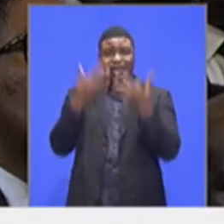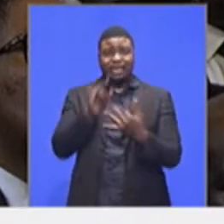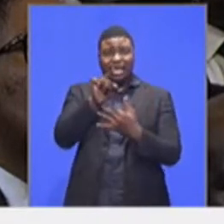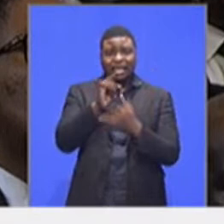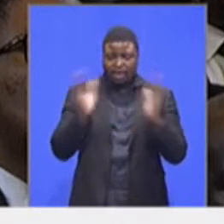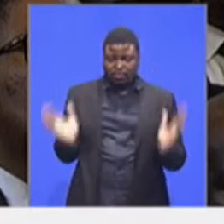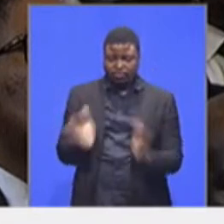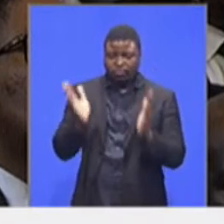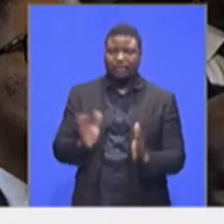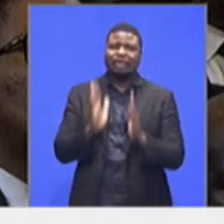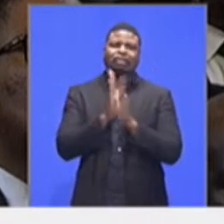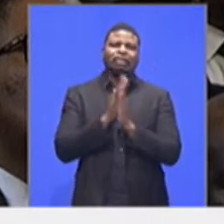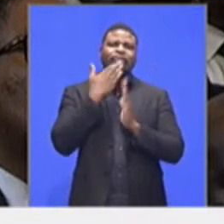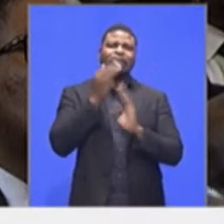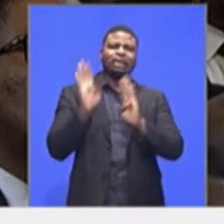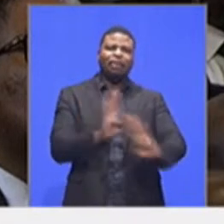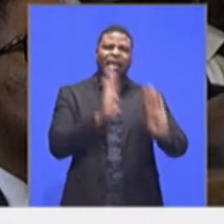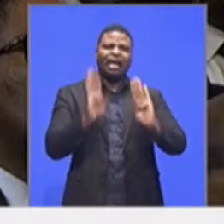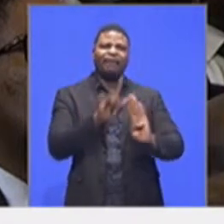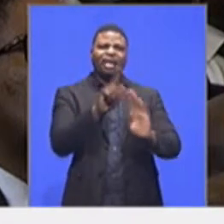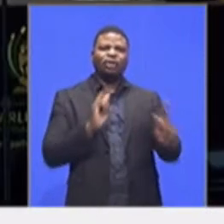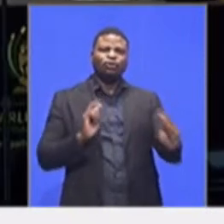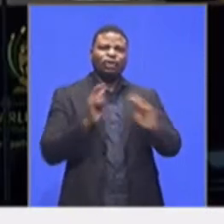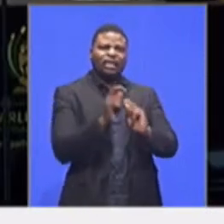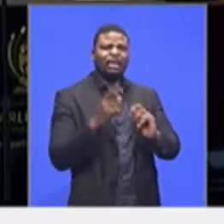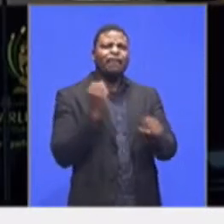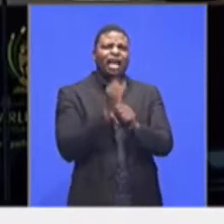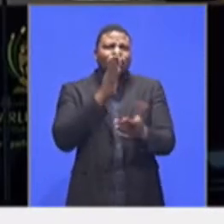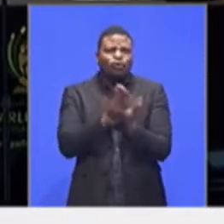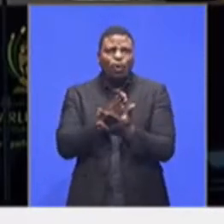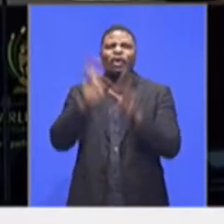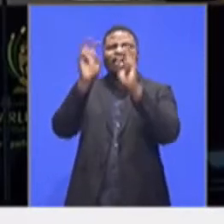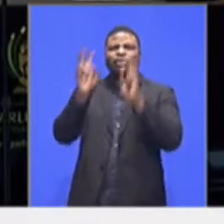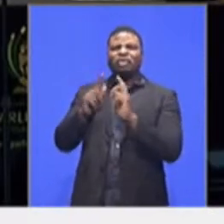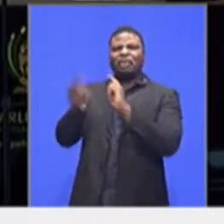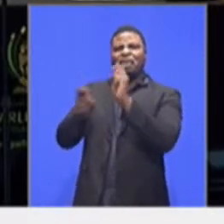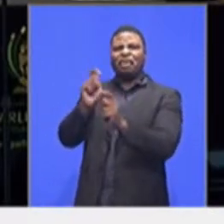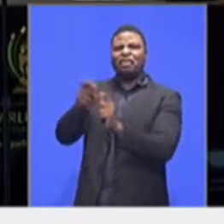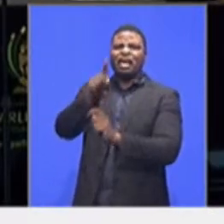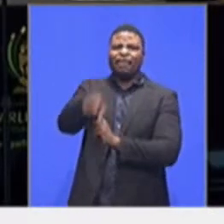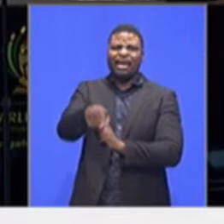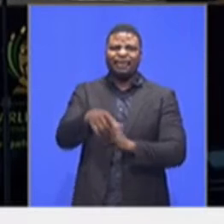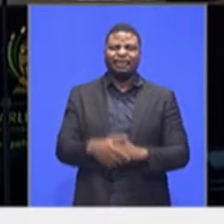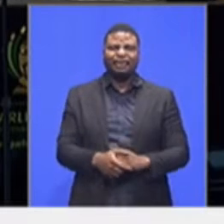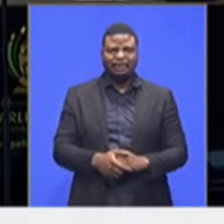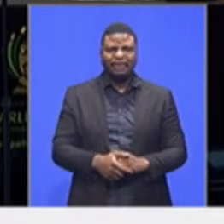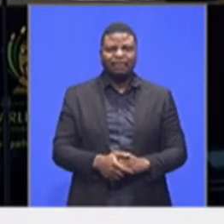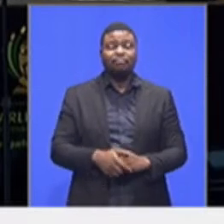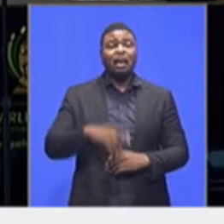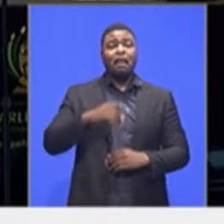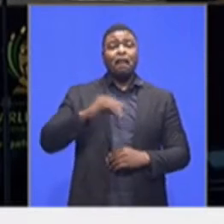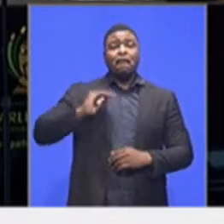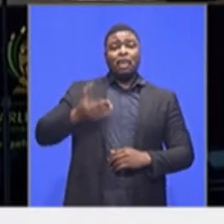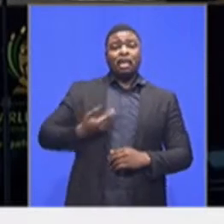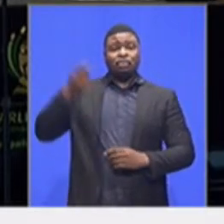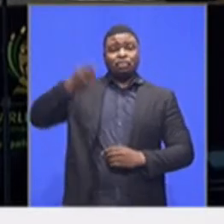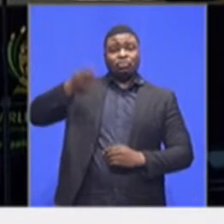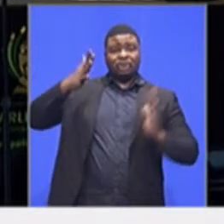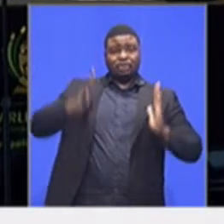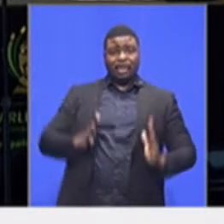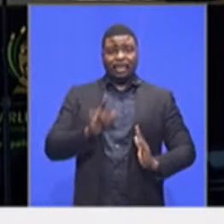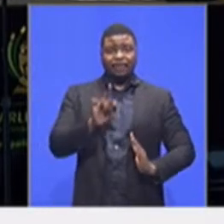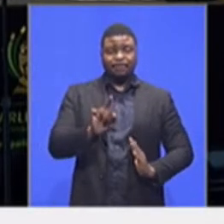their behavior and do the right thing. Madam Speaker, the energy and